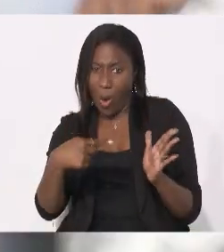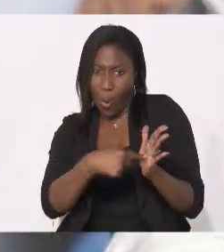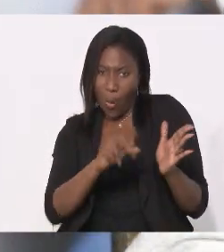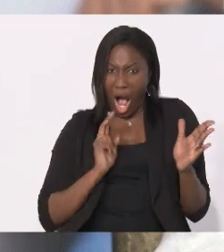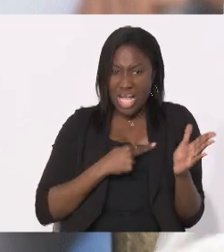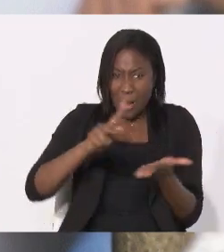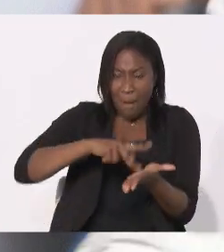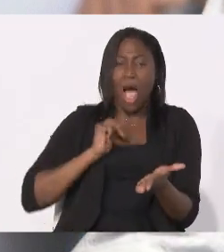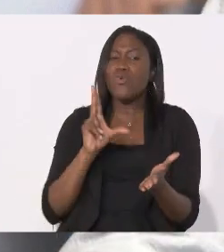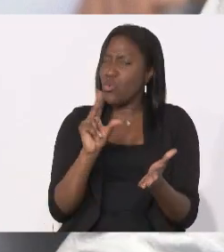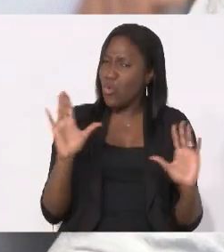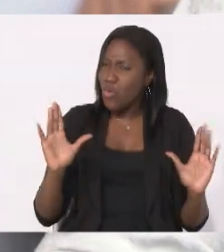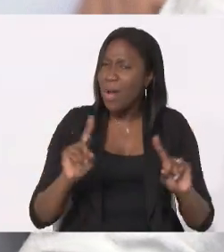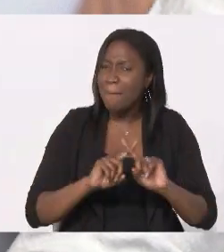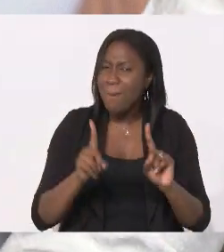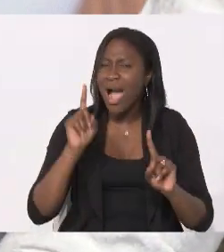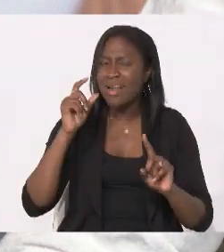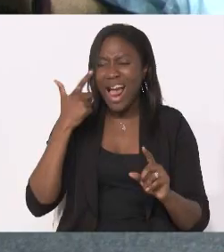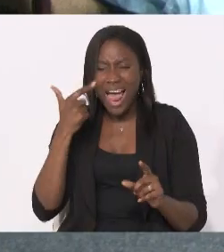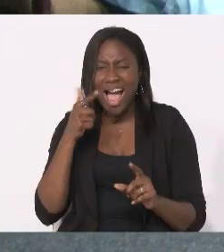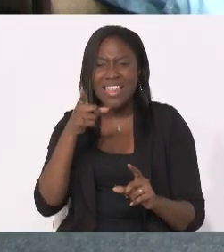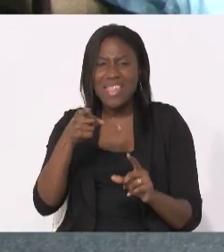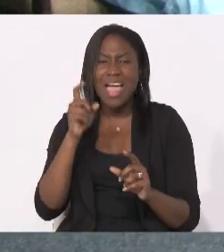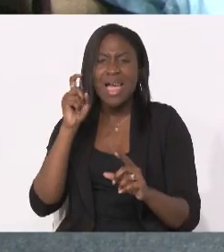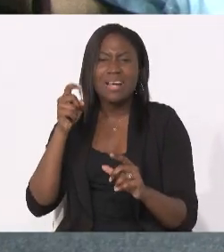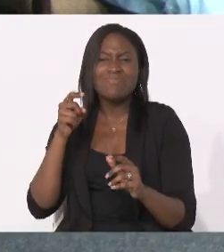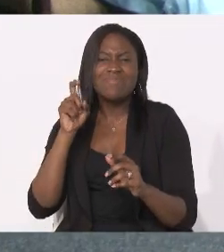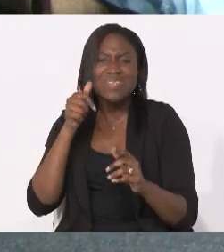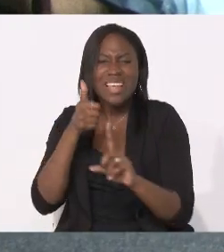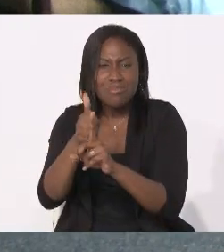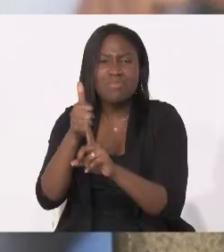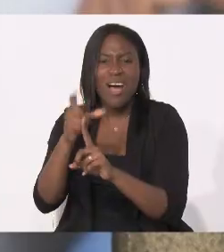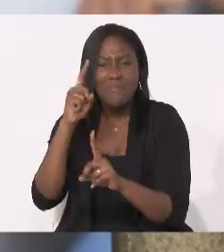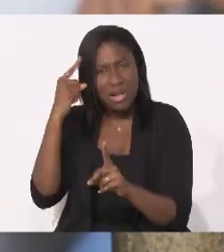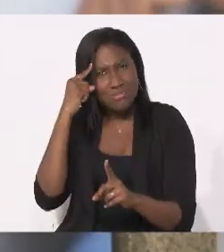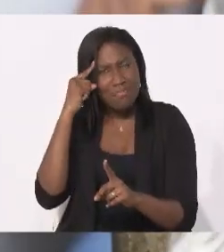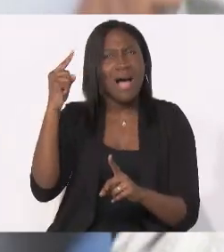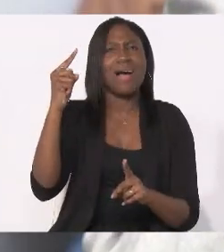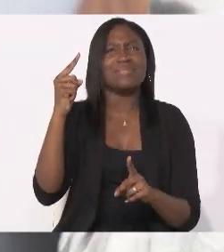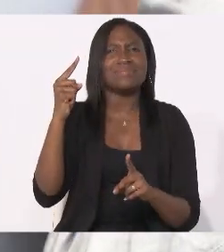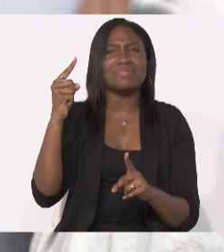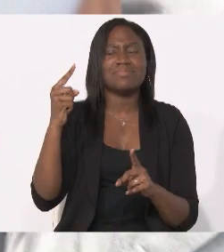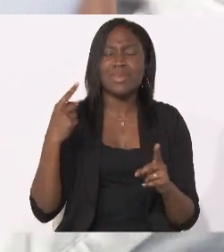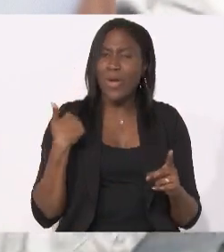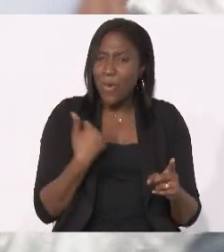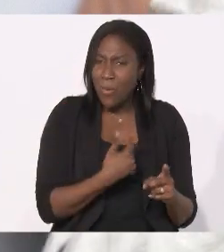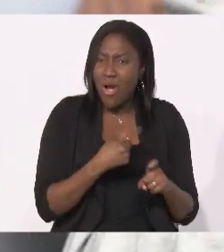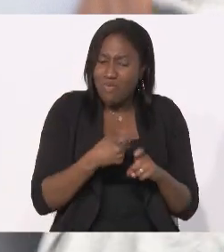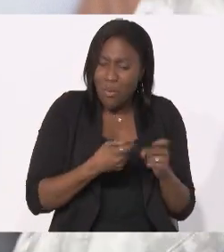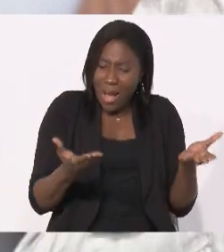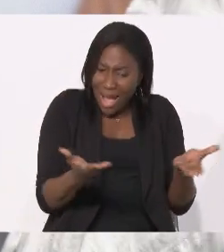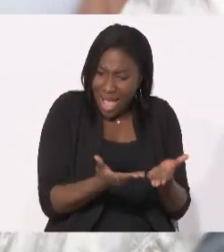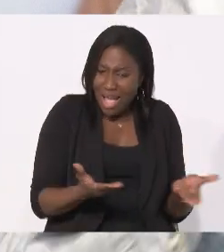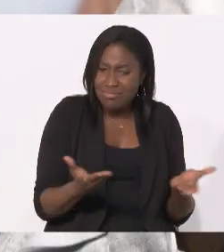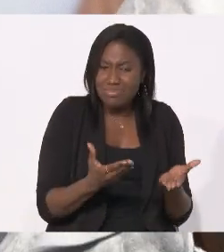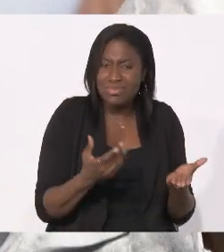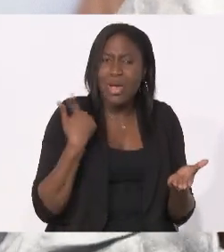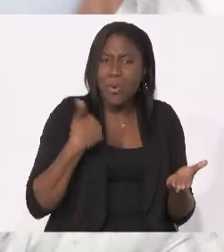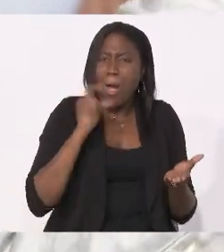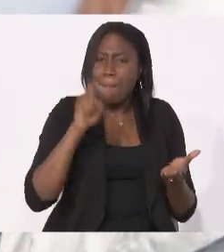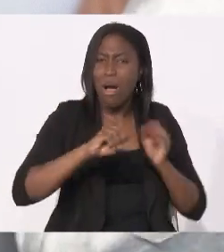This room was a library, right here, filled with thousands of records and tapes